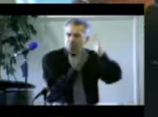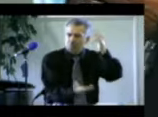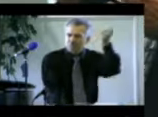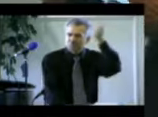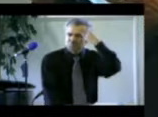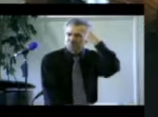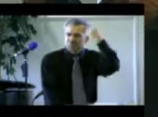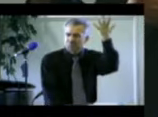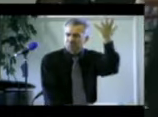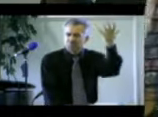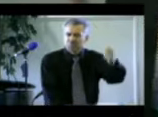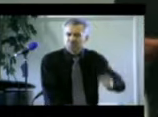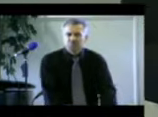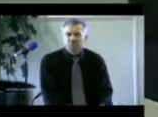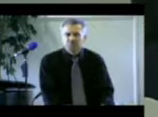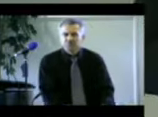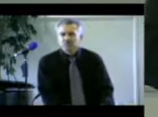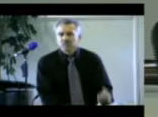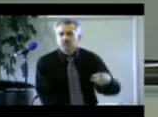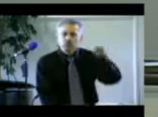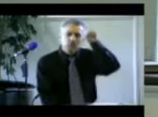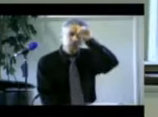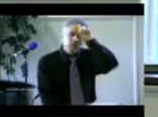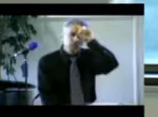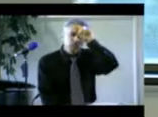the public schools of Egypt